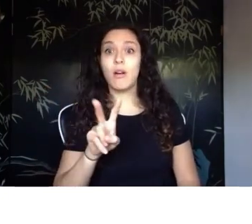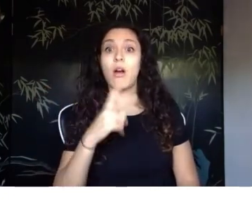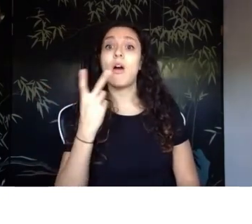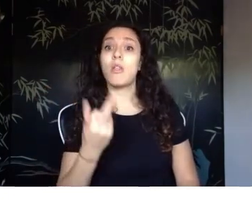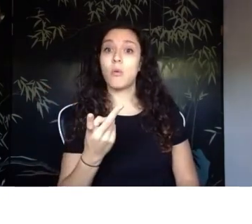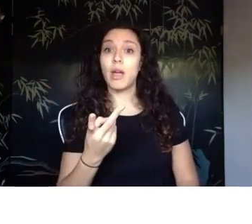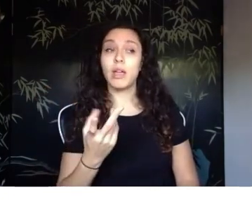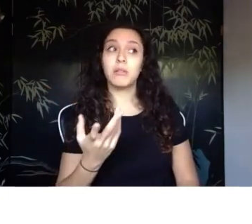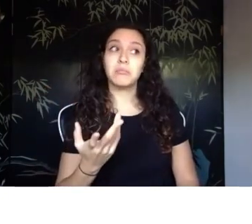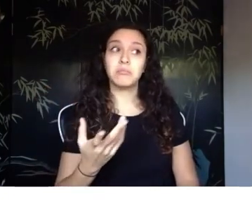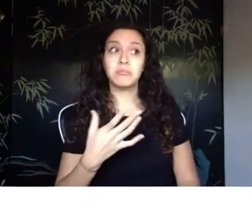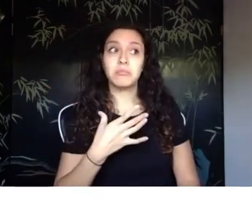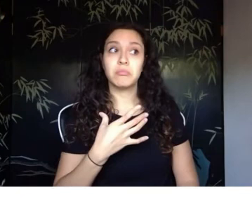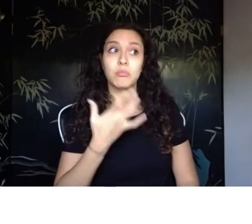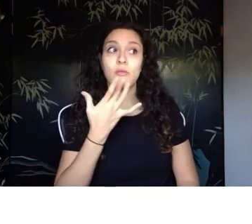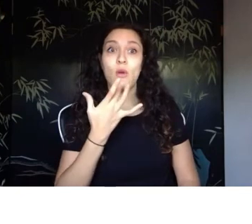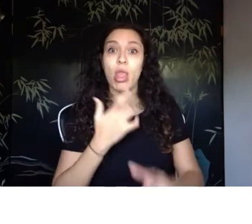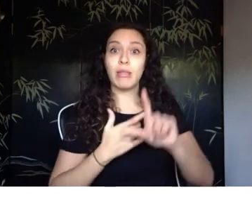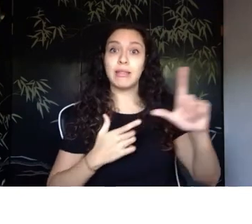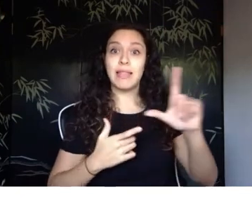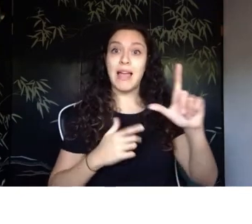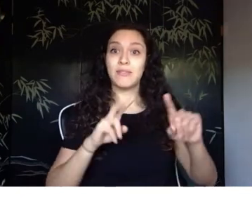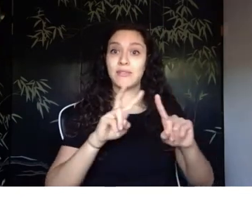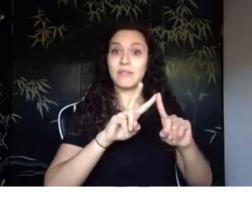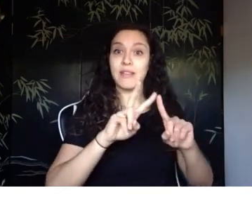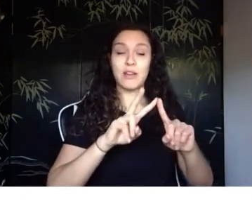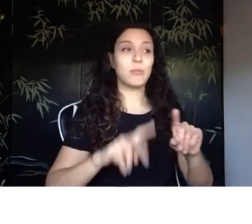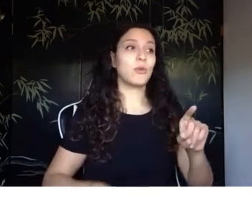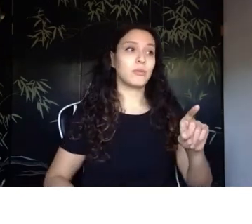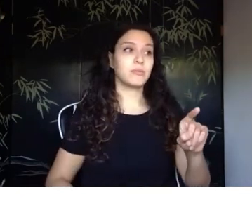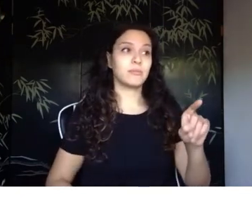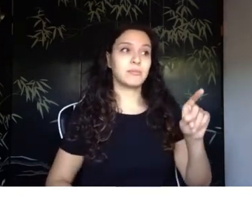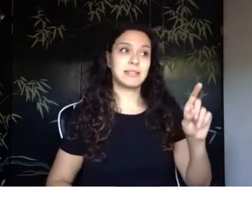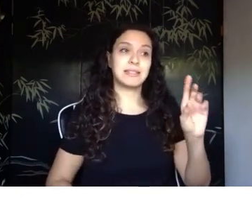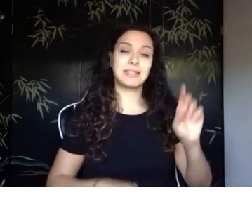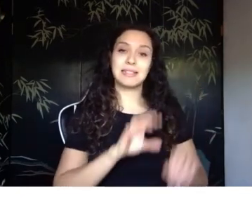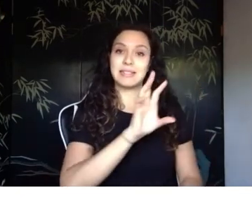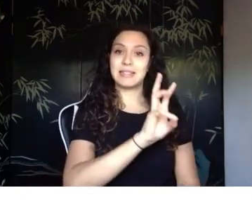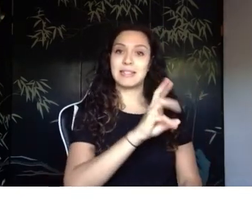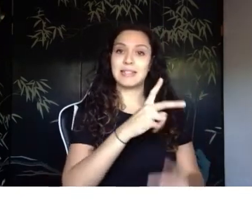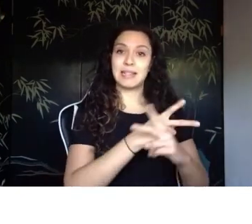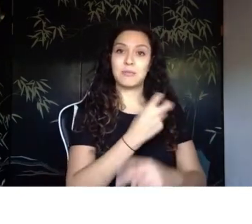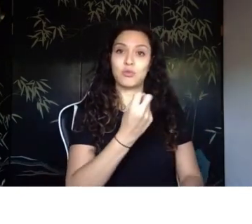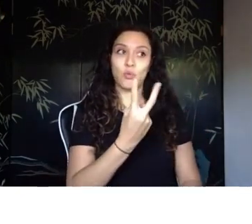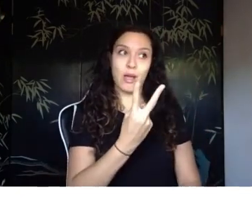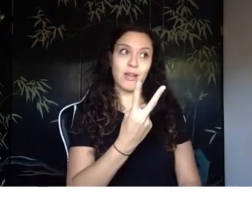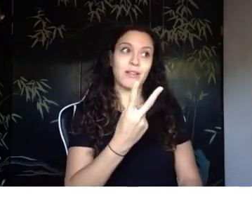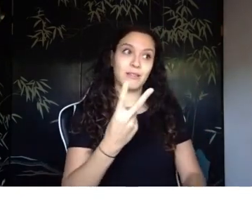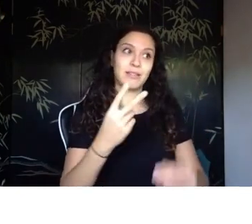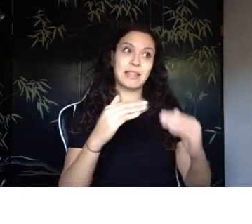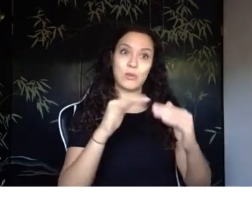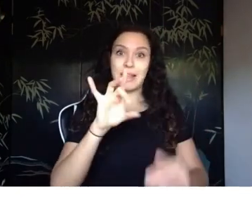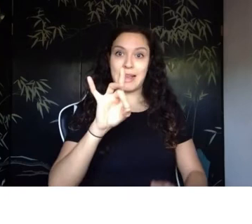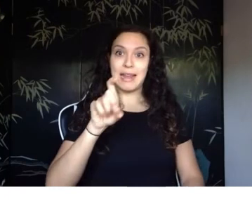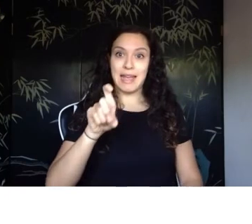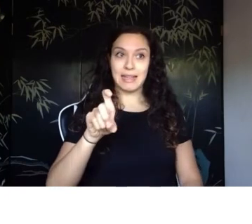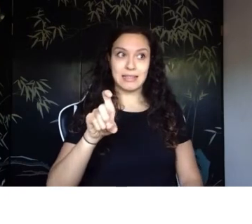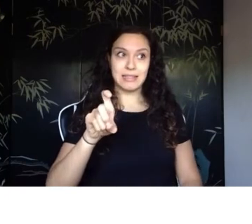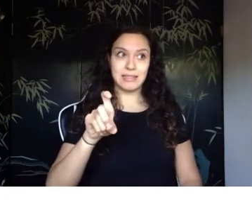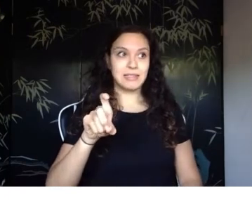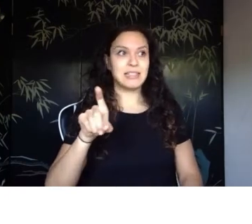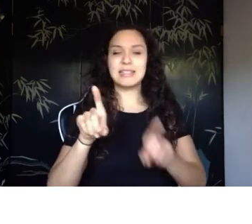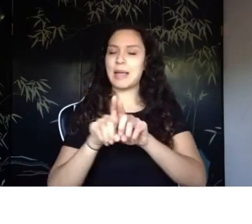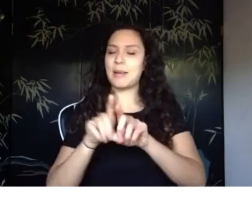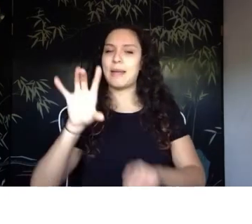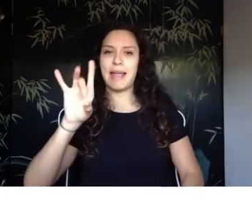okay, 8 times x first, because what if you like your variables on the left? equals 6 times 12. It